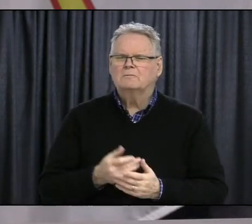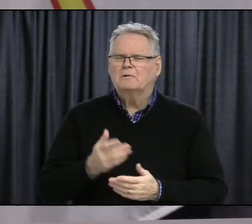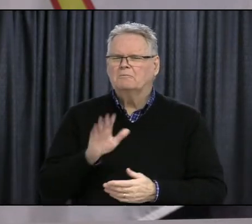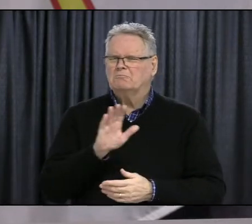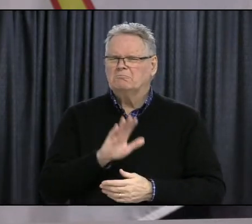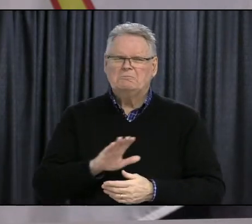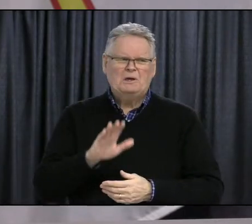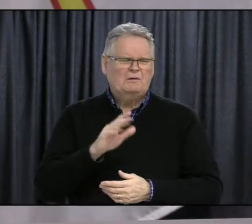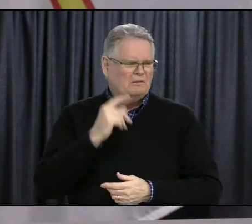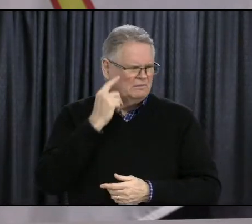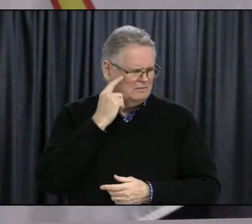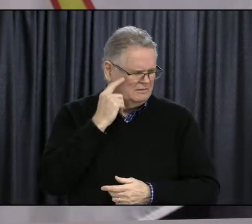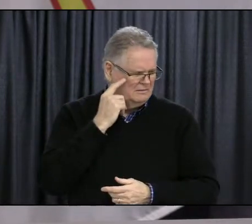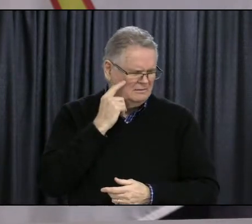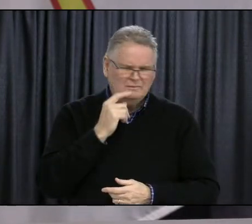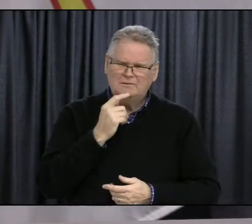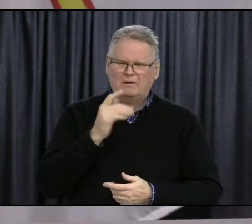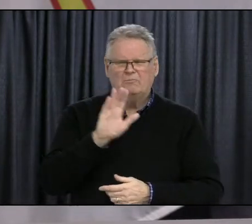Thank you.